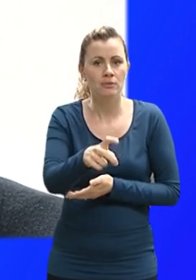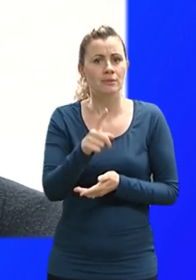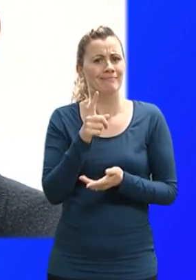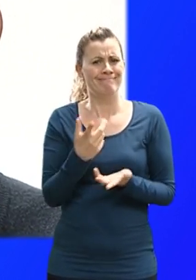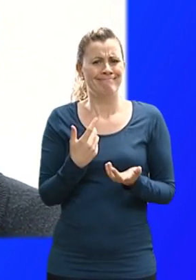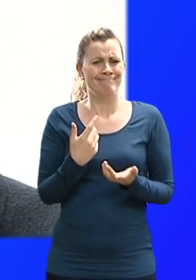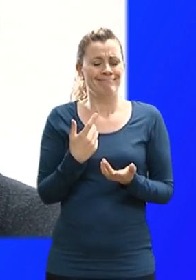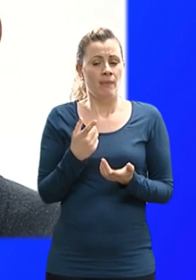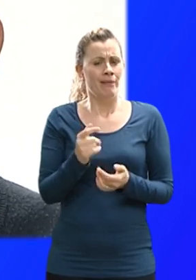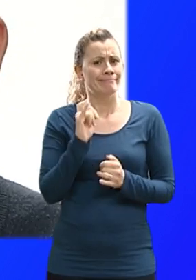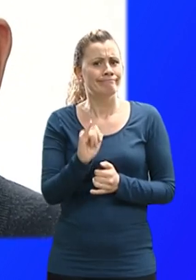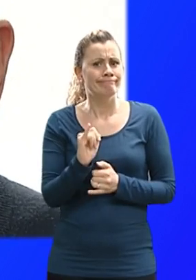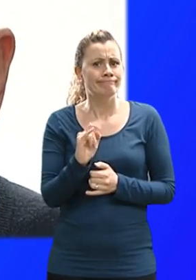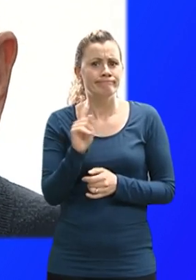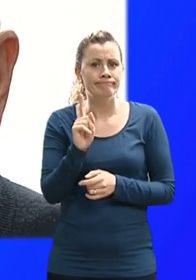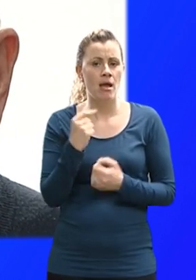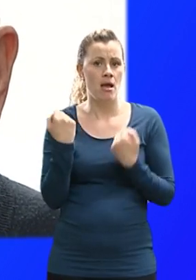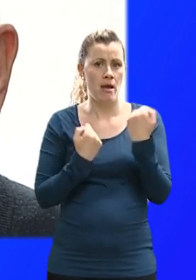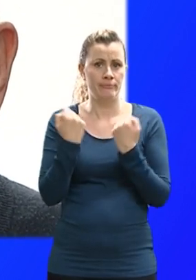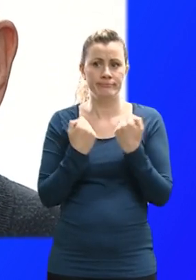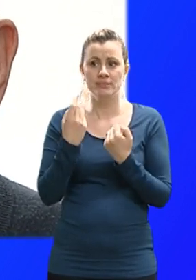me, particularly when you're walking.